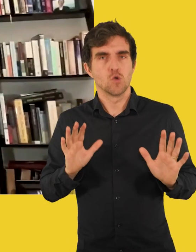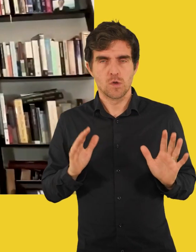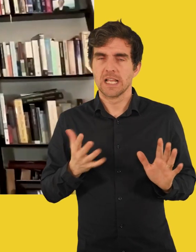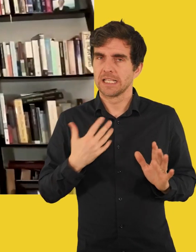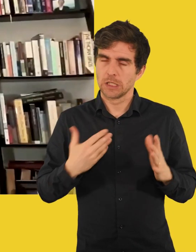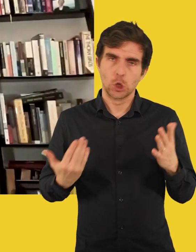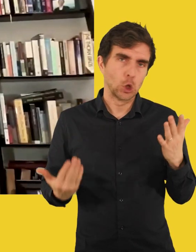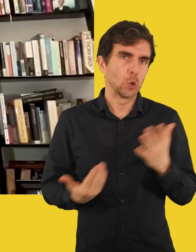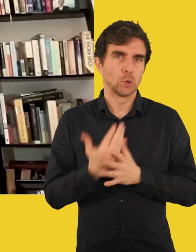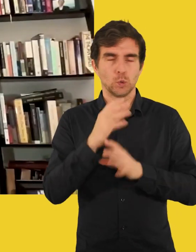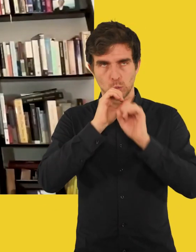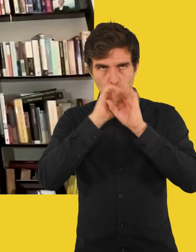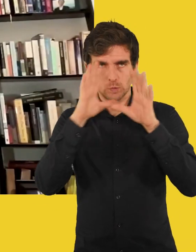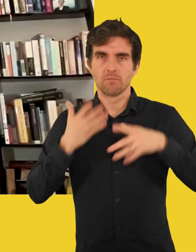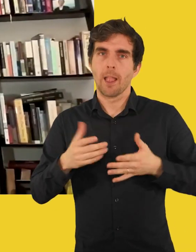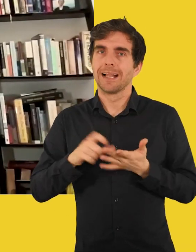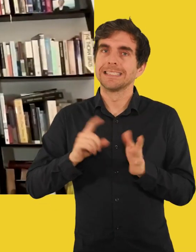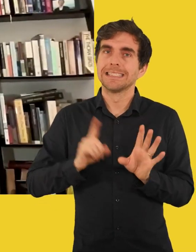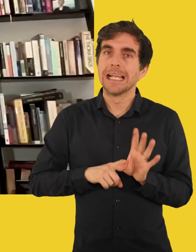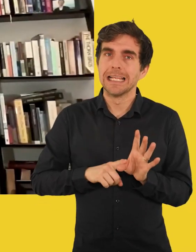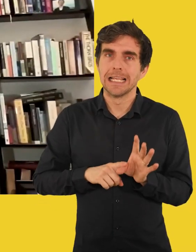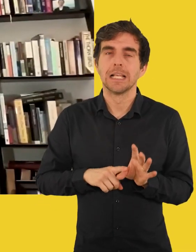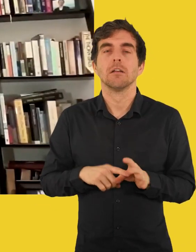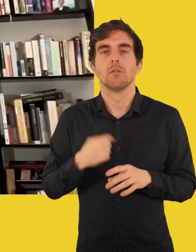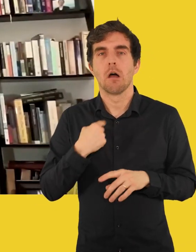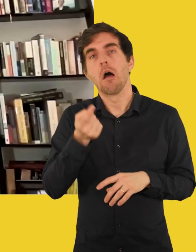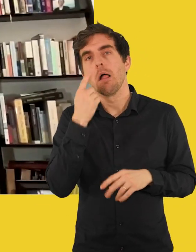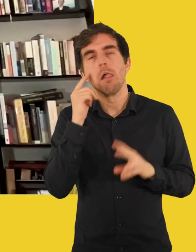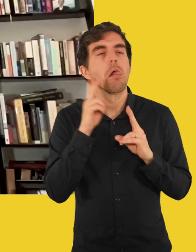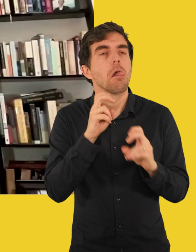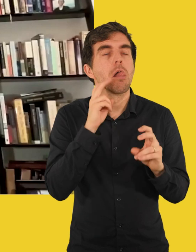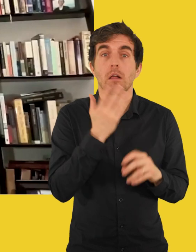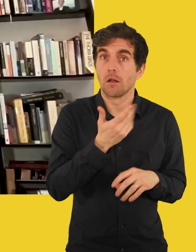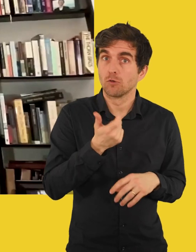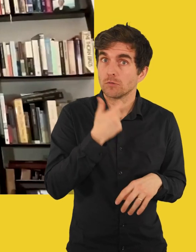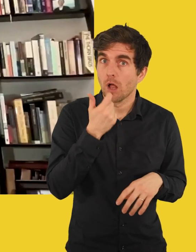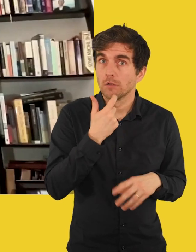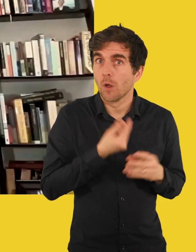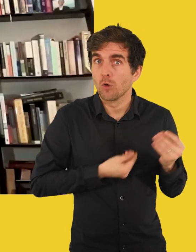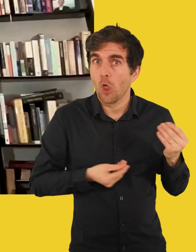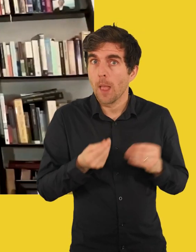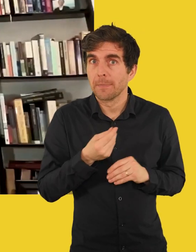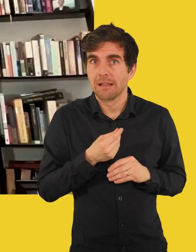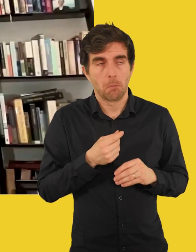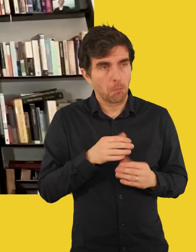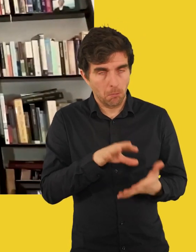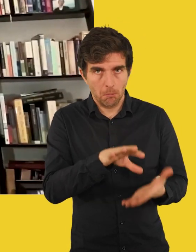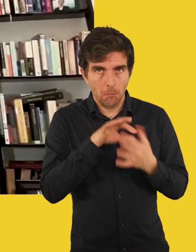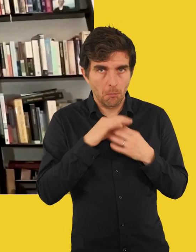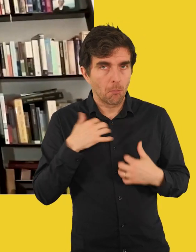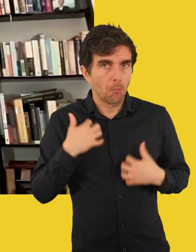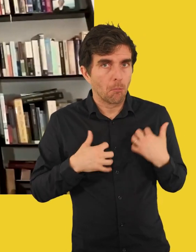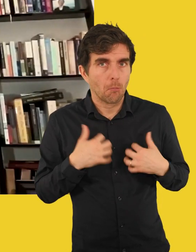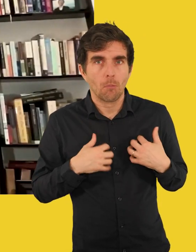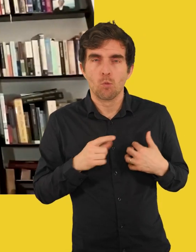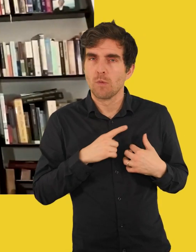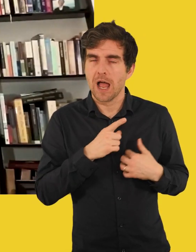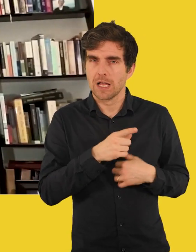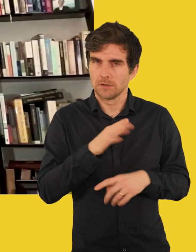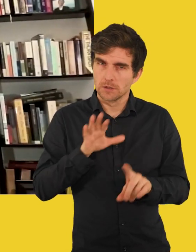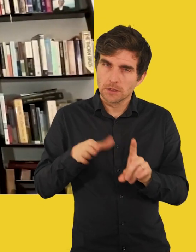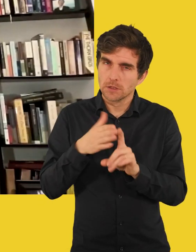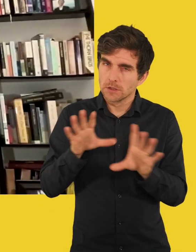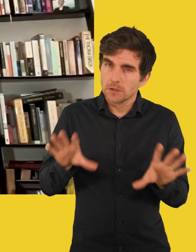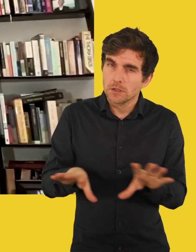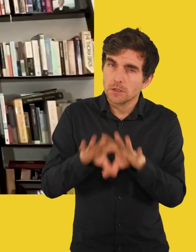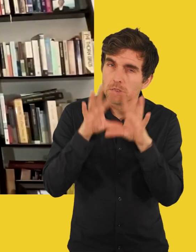and really demanding a new vision for the city. And that's when we started to explore Doughnut Economics. And I think that's what really appealed to us about